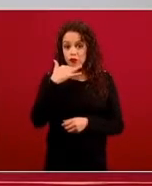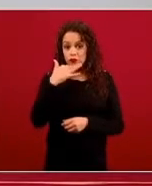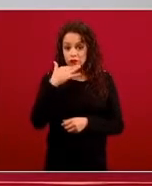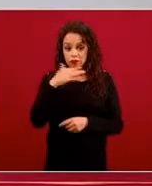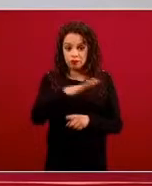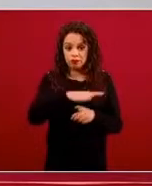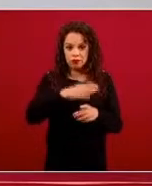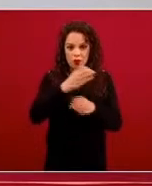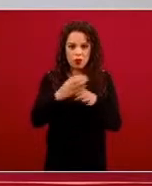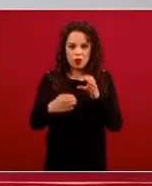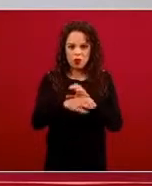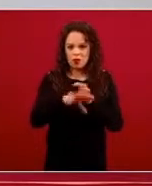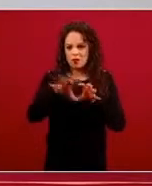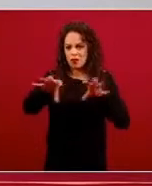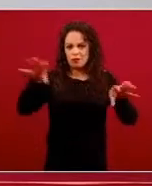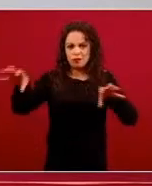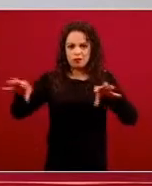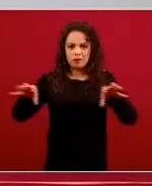disinfectant and